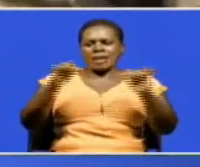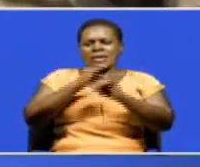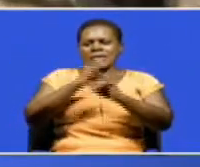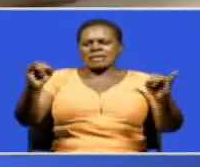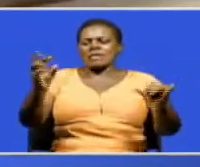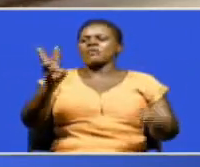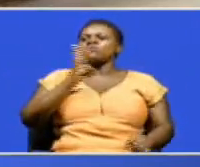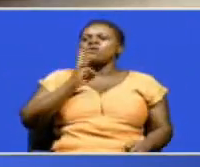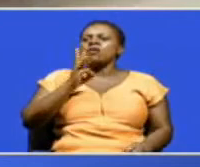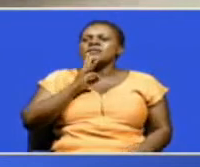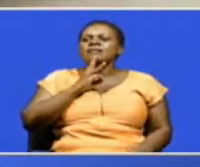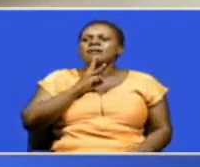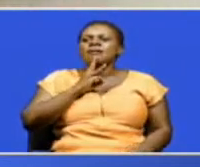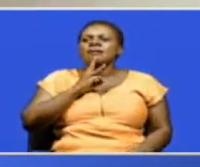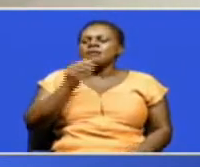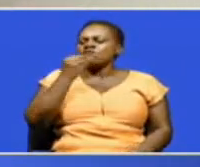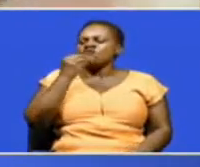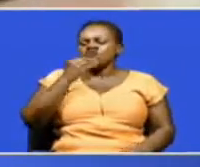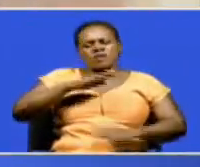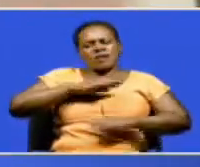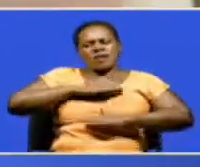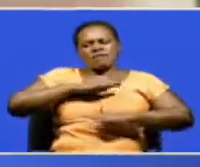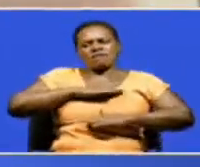and constant supply of food.